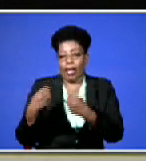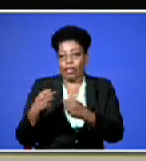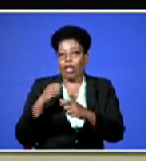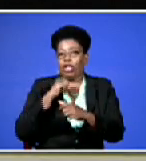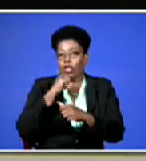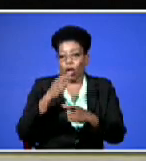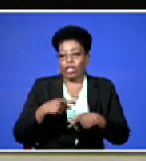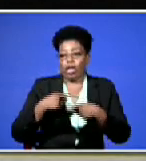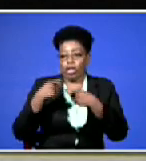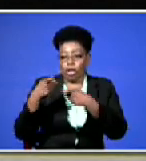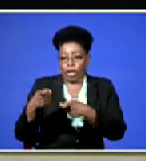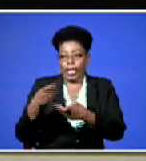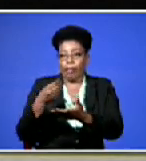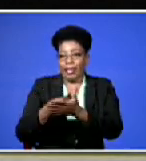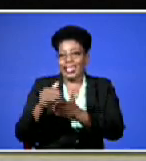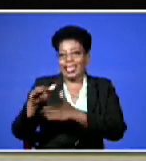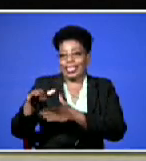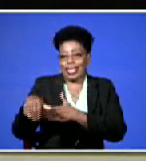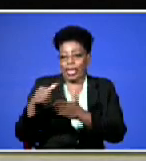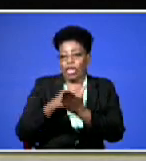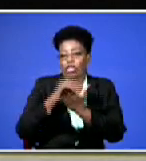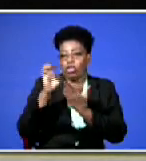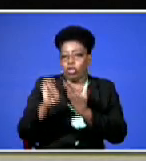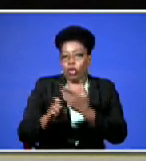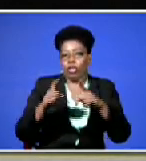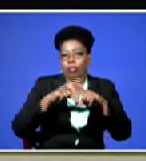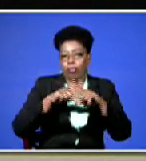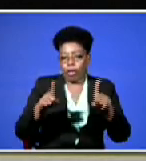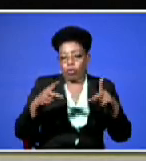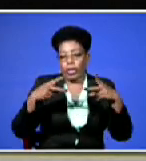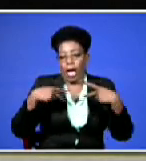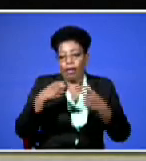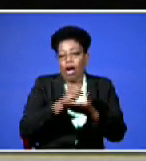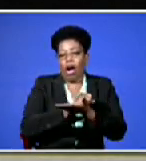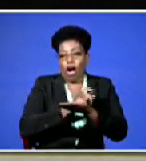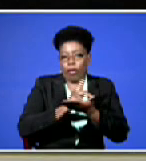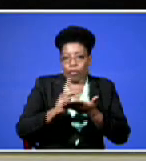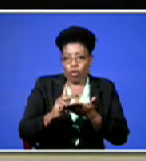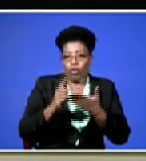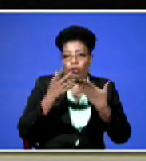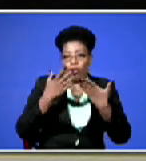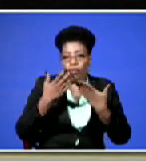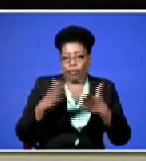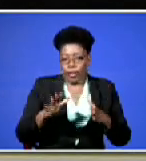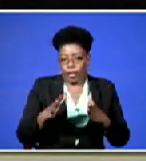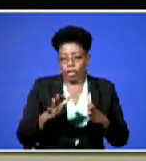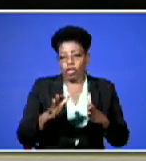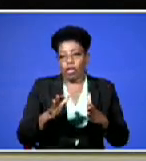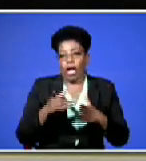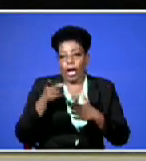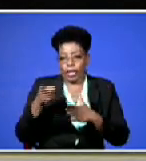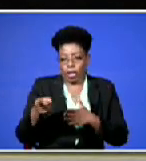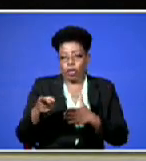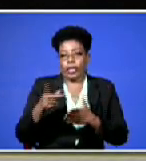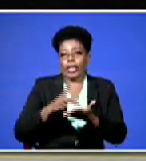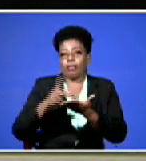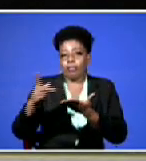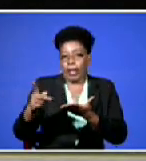June, but we have all of the approvals now, and they will be paid as quickly, as expeditiously as possible.